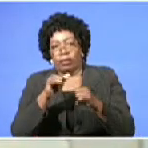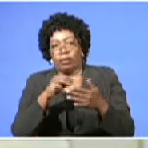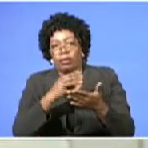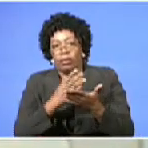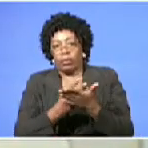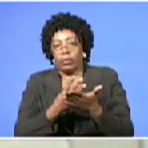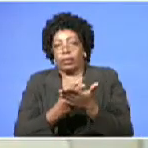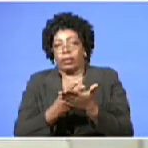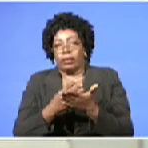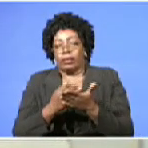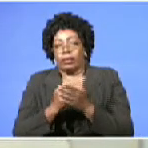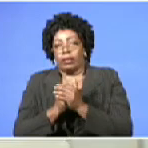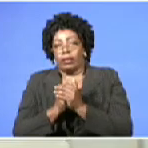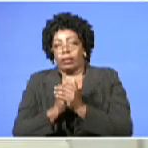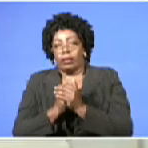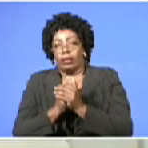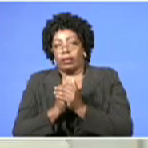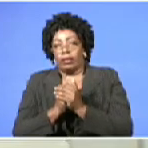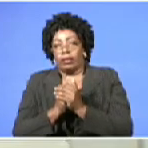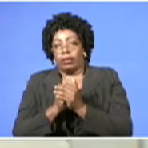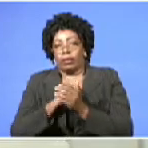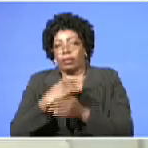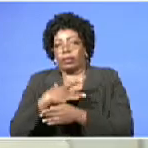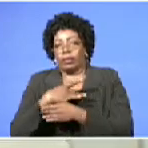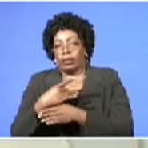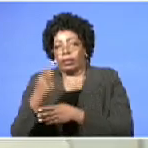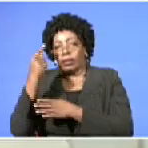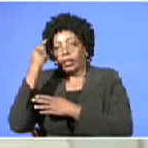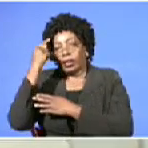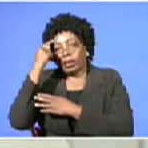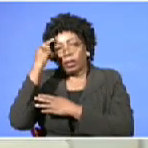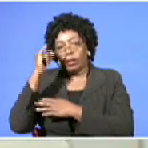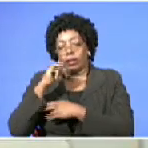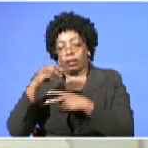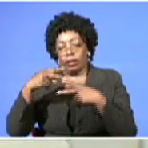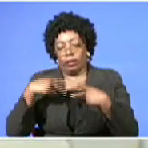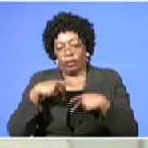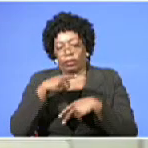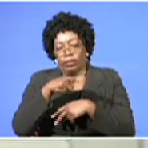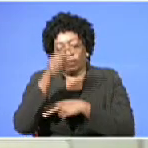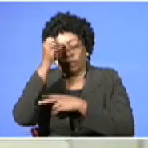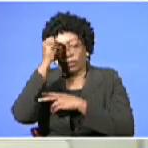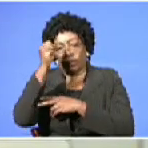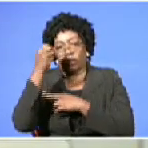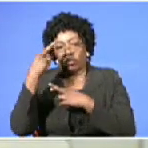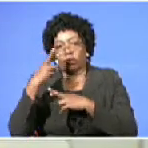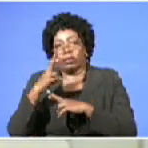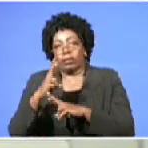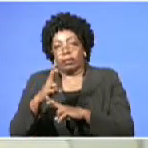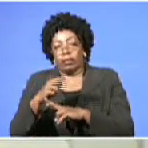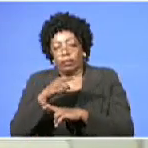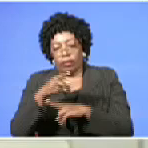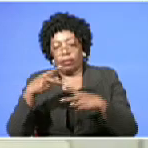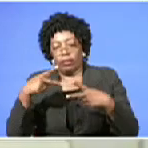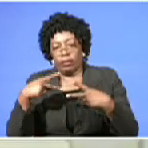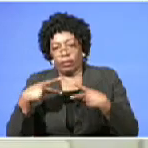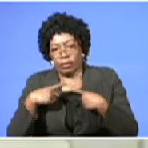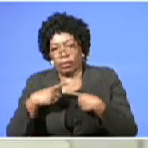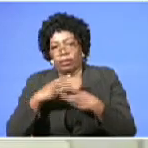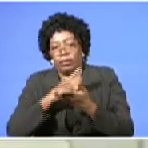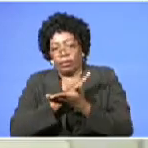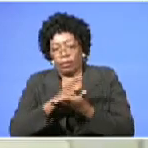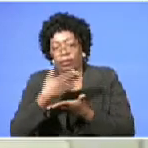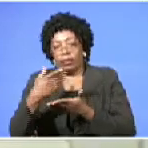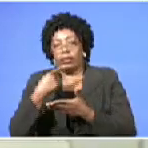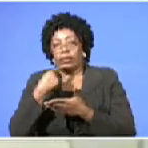have, I would like to think that I have his respect. He had nice things to say to